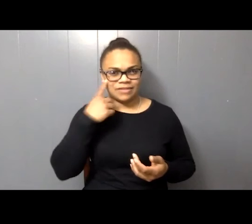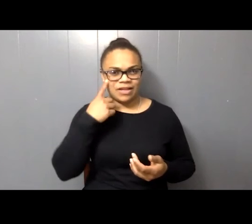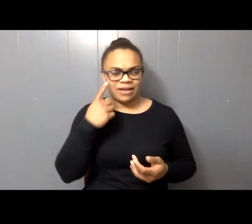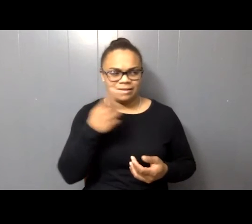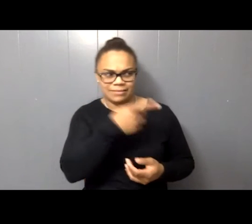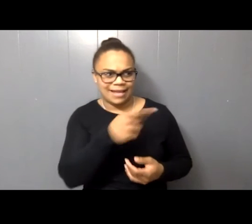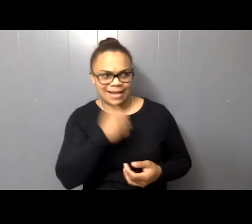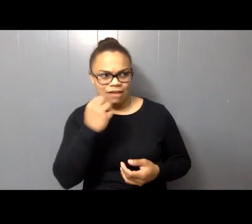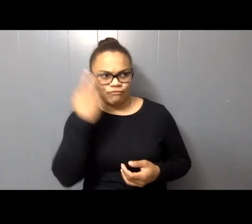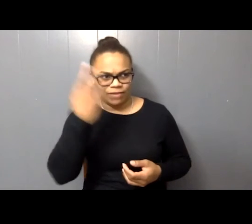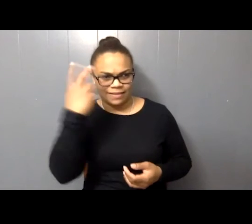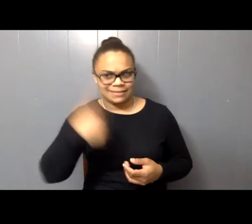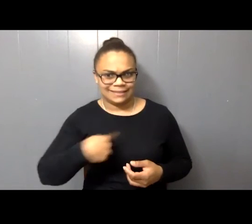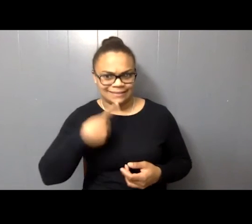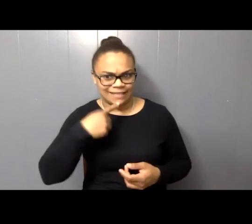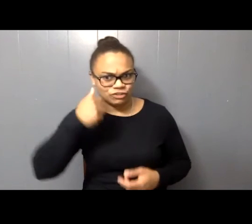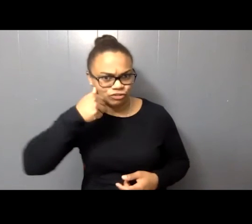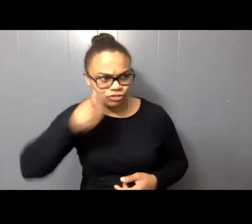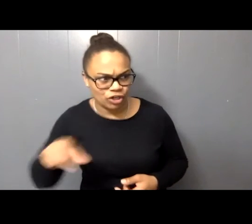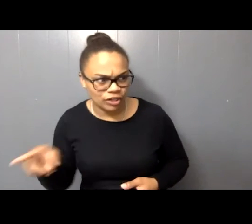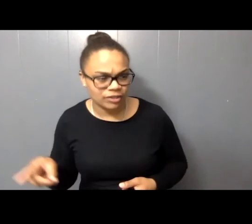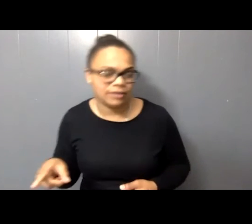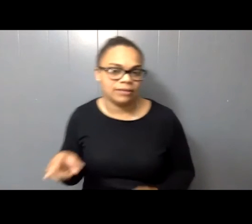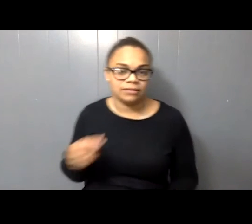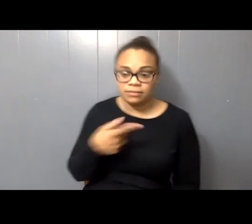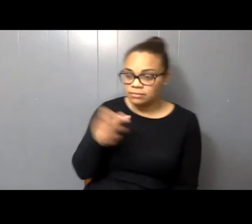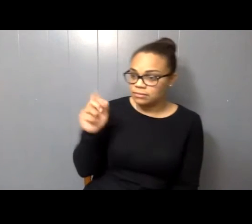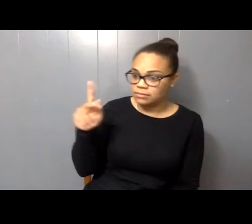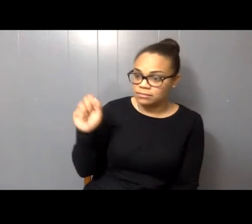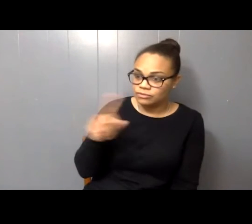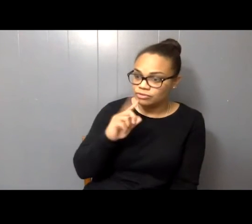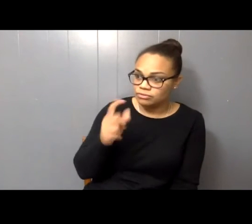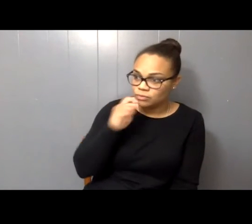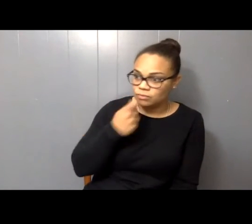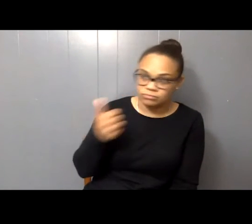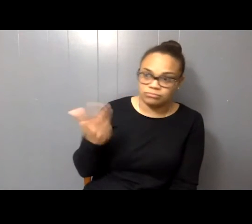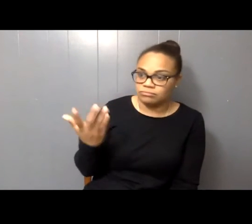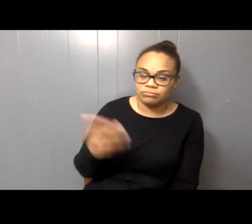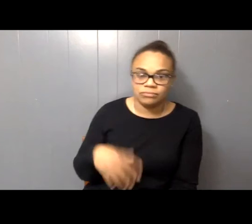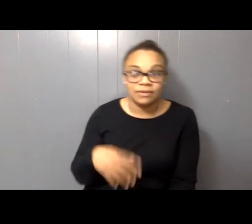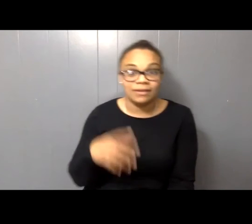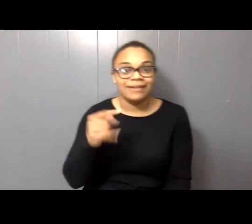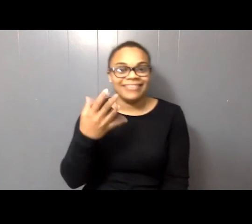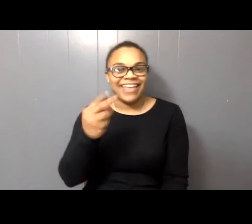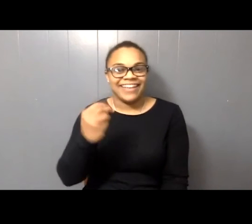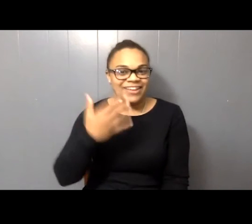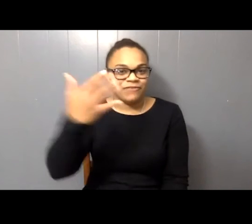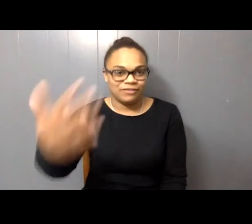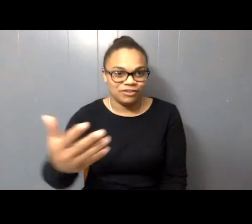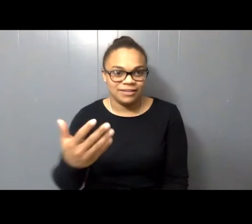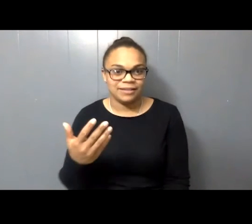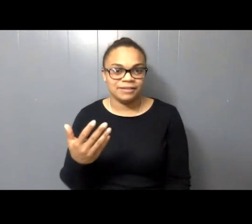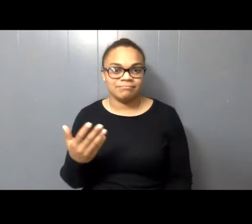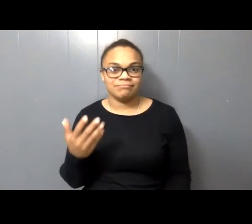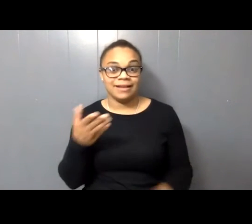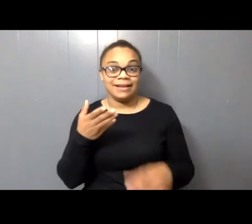girl at first. Um, they were just kind of like, okay, yeah, sure, that's cool, you know. And then eventually, at like